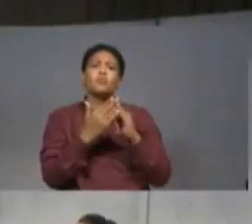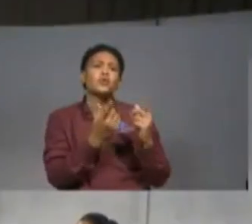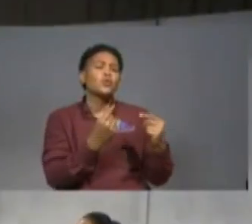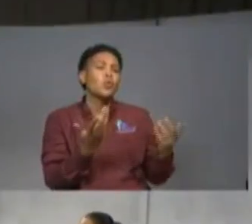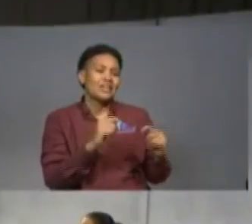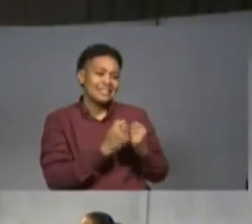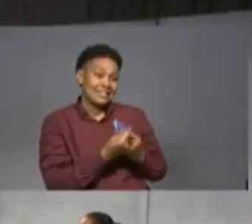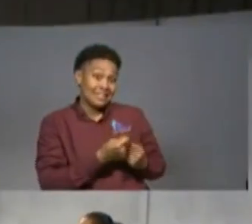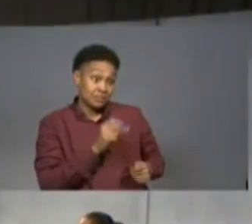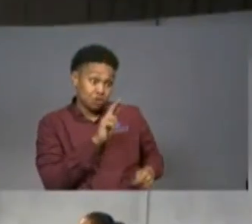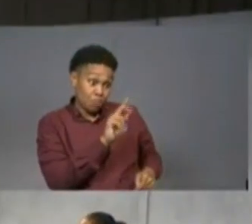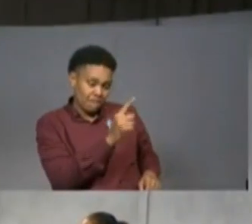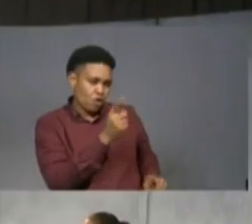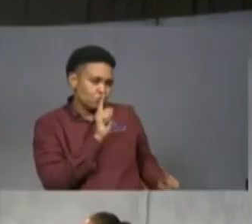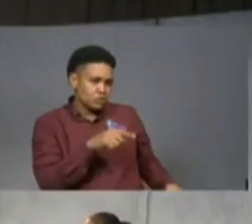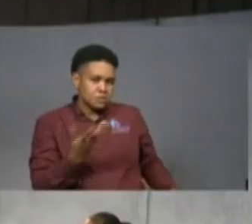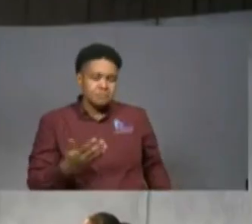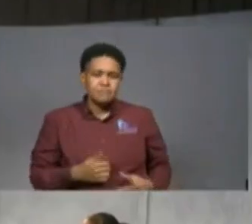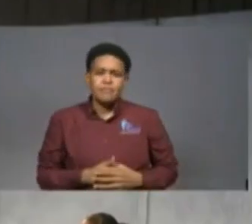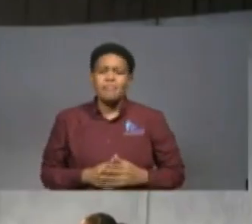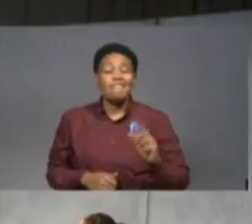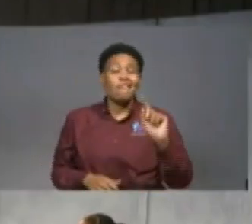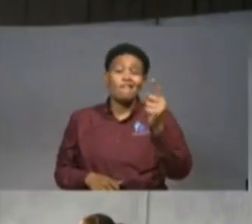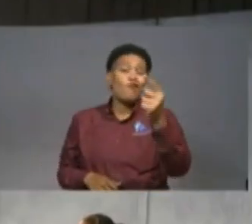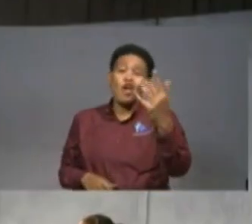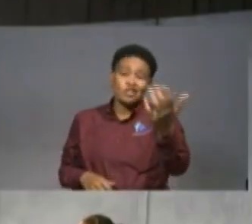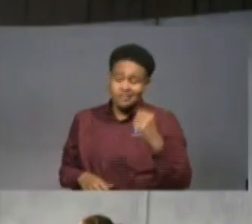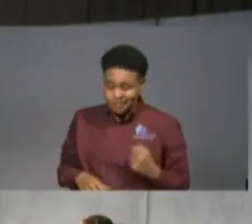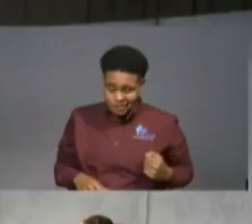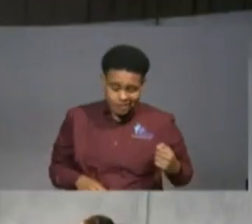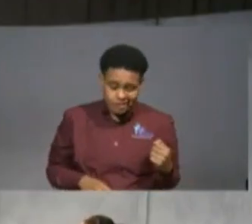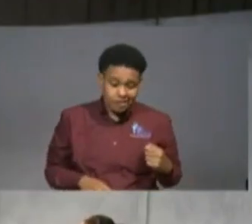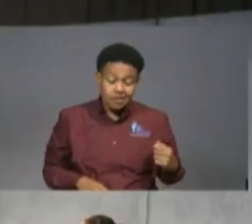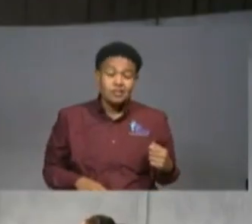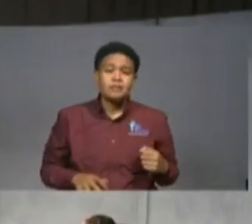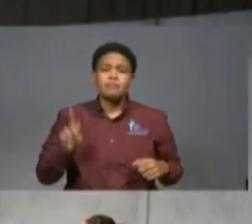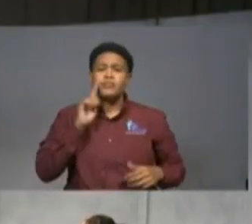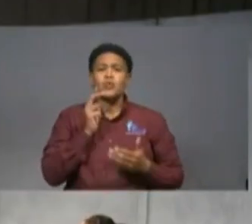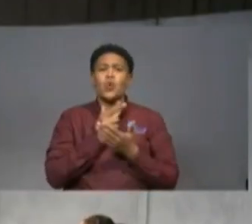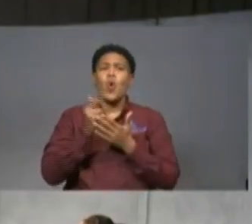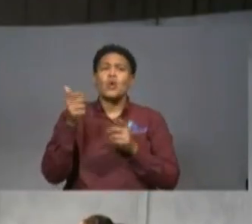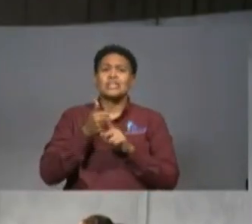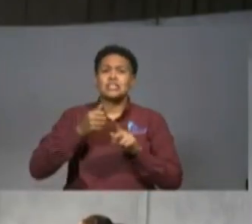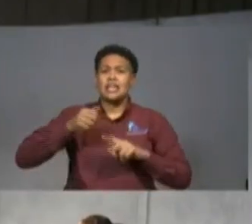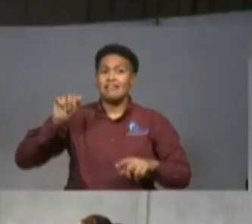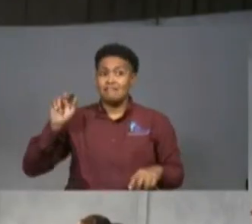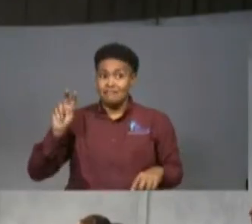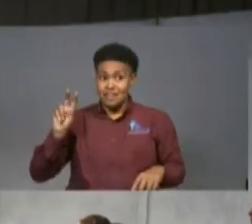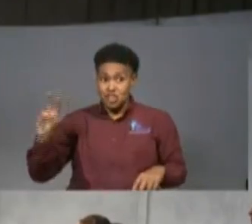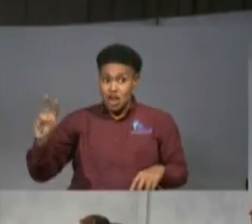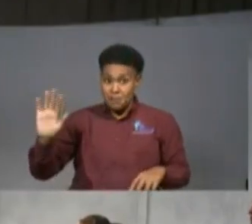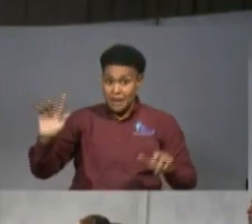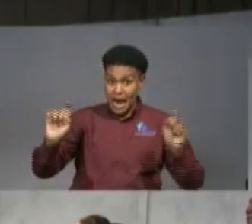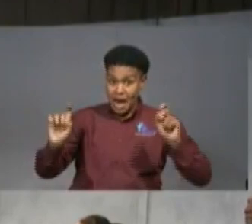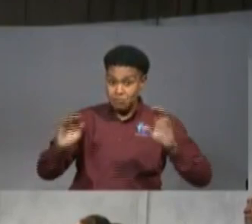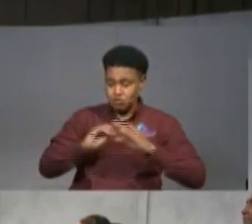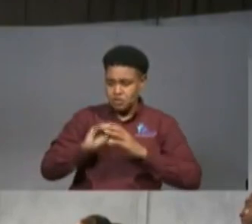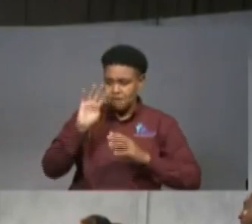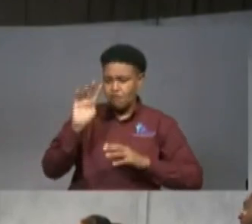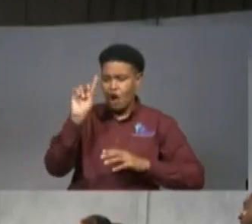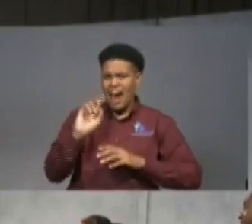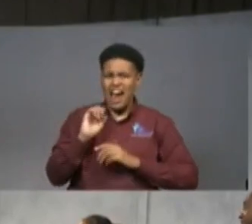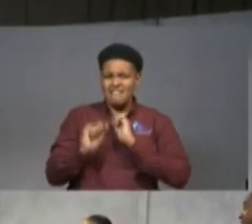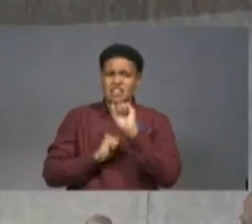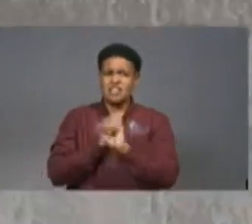that first response. Well, first of all, it is the Andrew Holness JLP administration over the past 4.5 years that